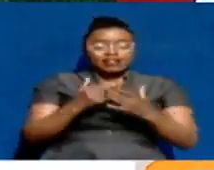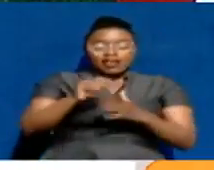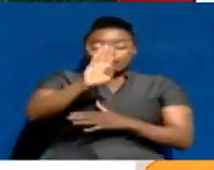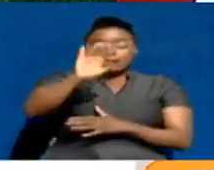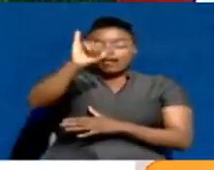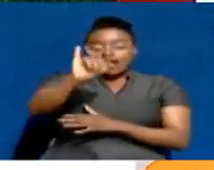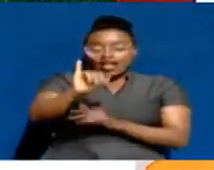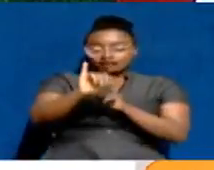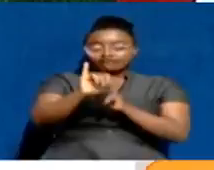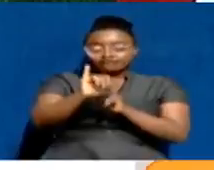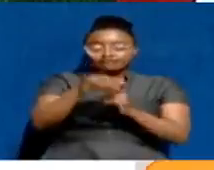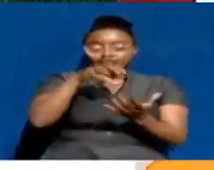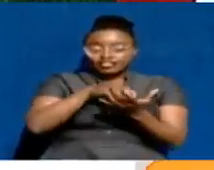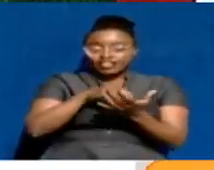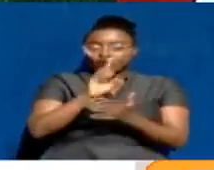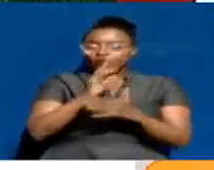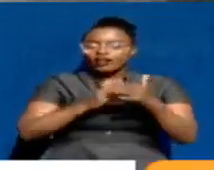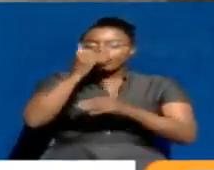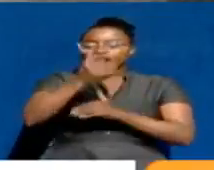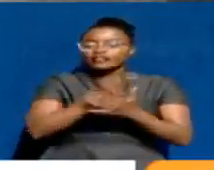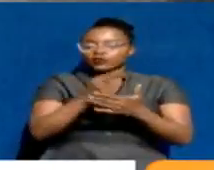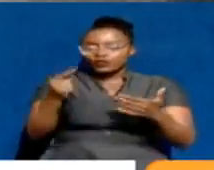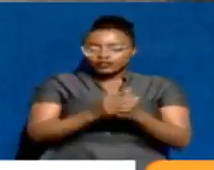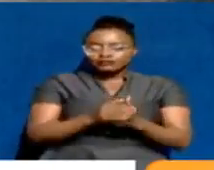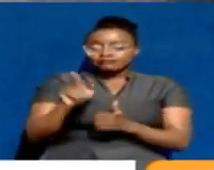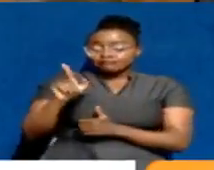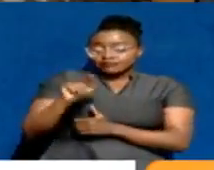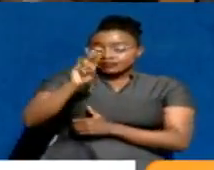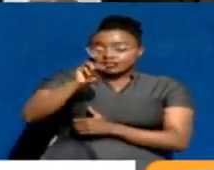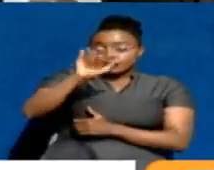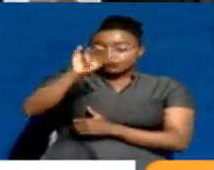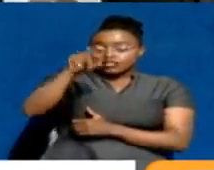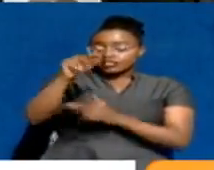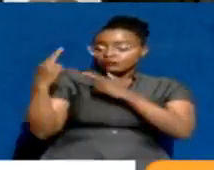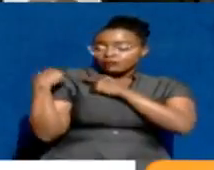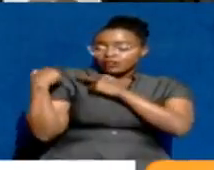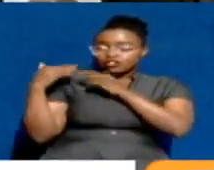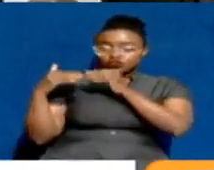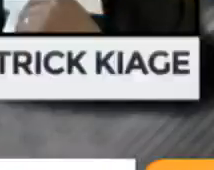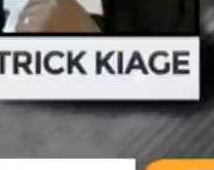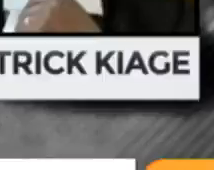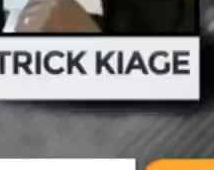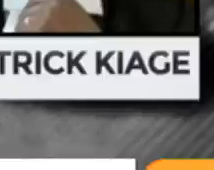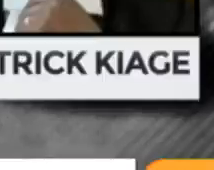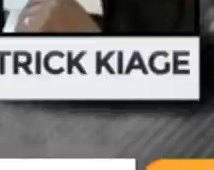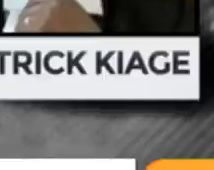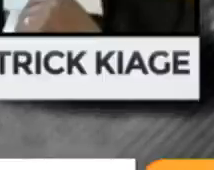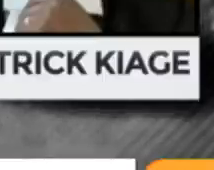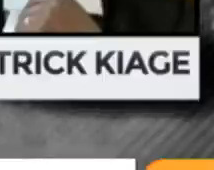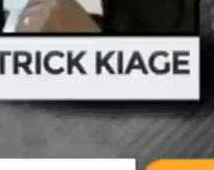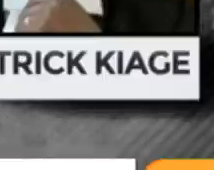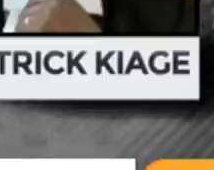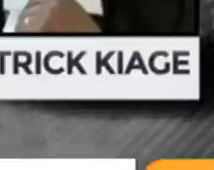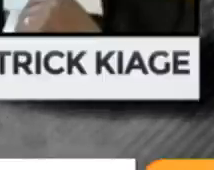Building Bridges Initiative case next week. Musinga will lead the bench and also named appellate judges